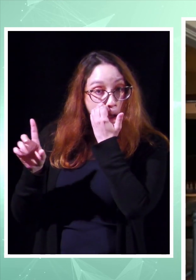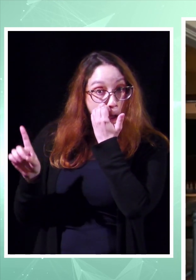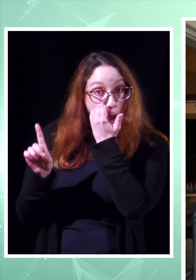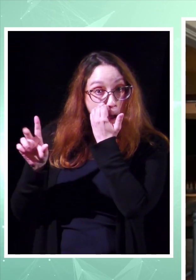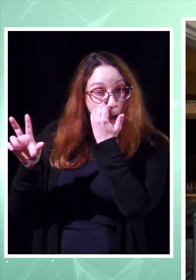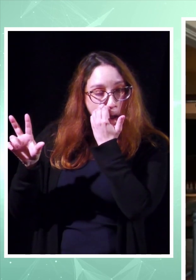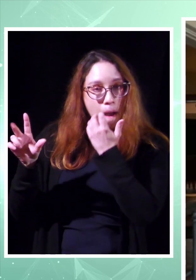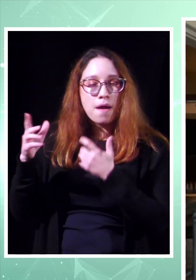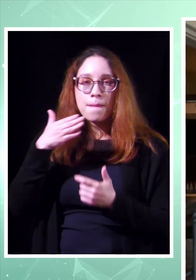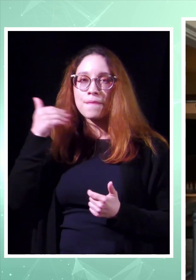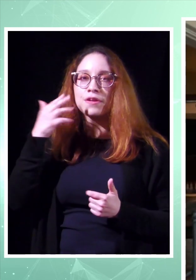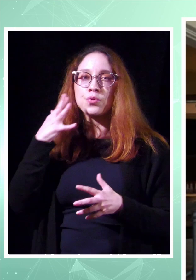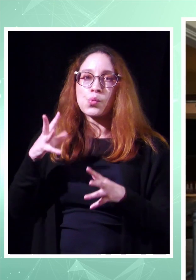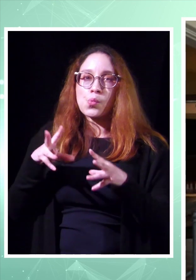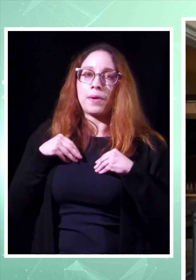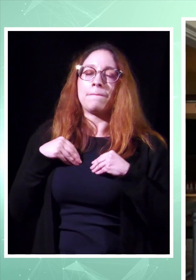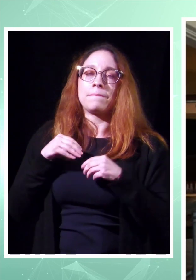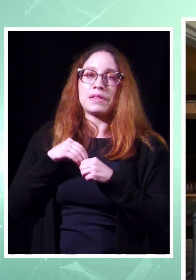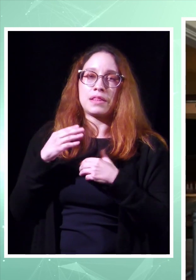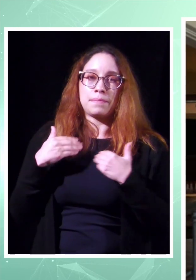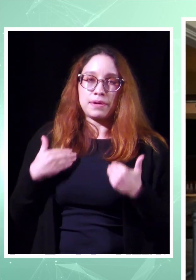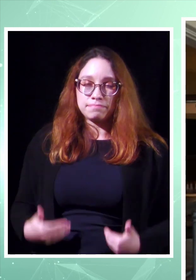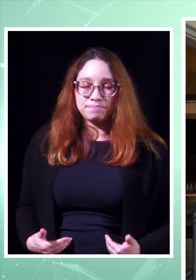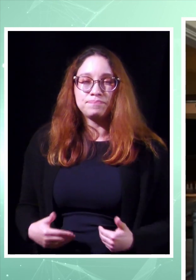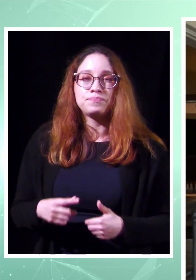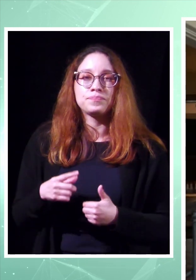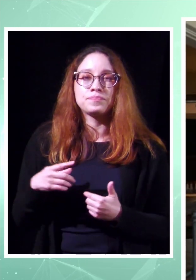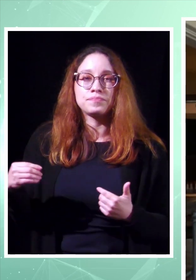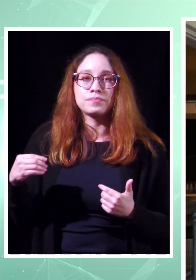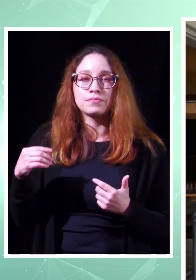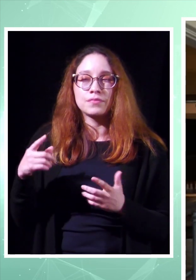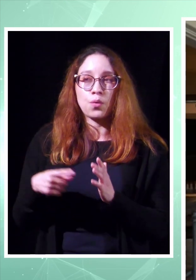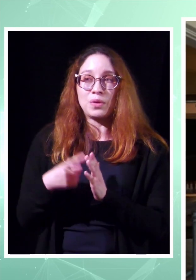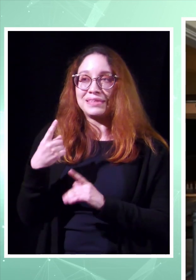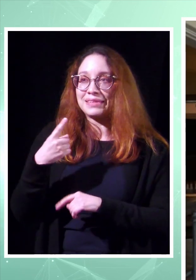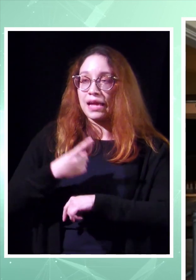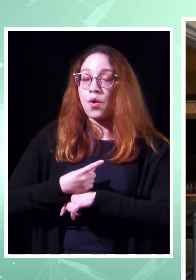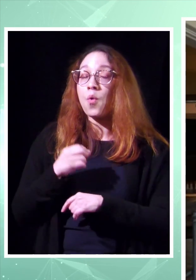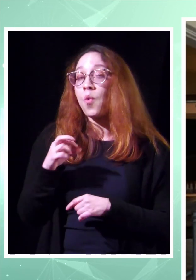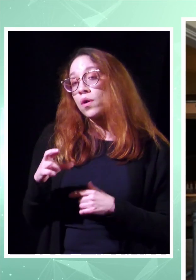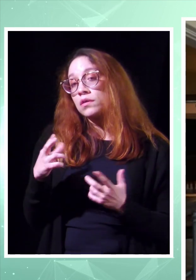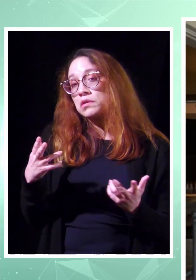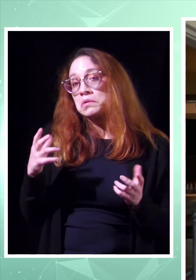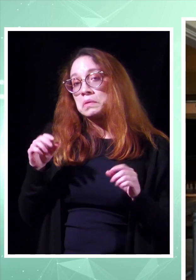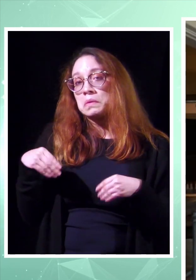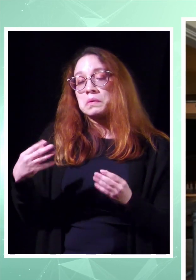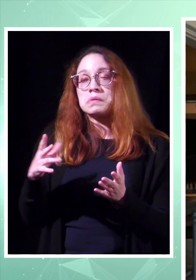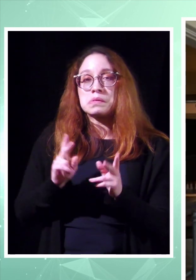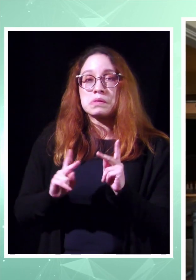because D3 is better absorbed in the human body. And we do that once a day. Or we'll give